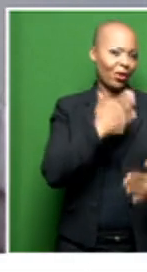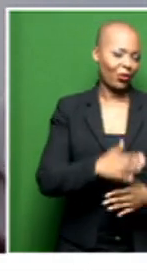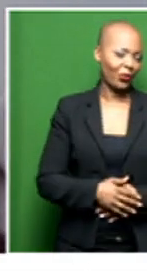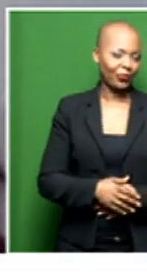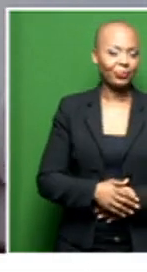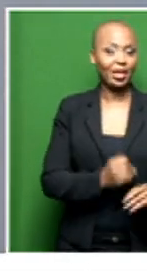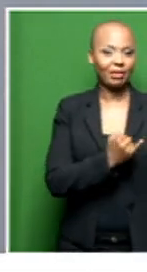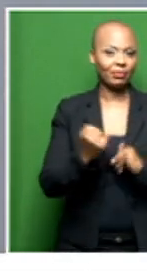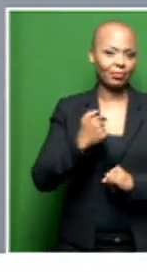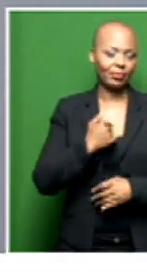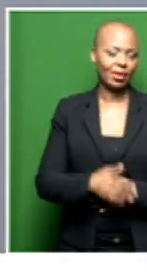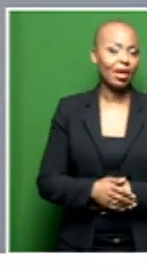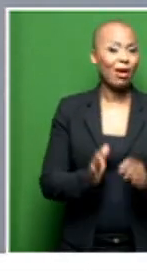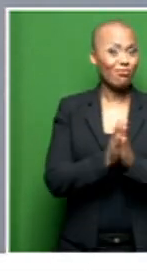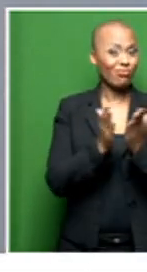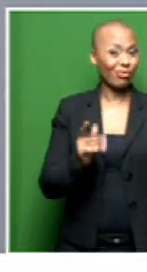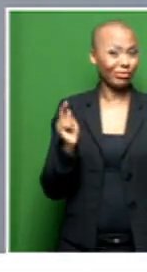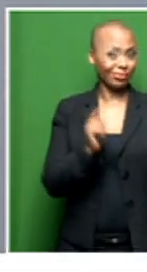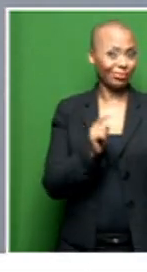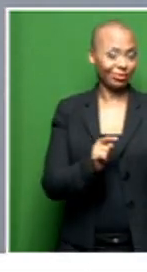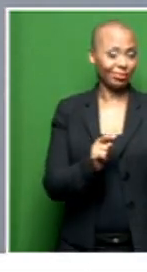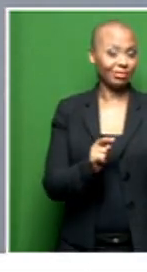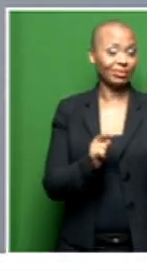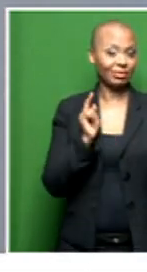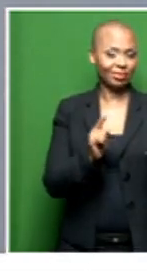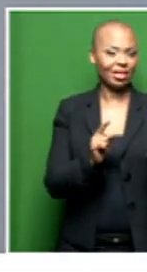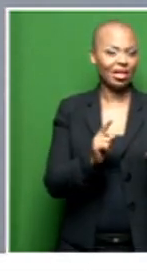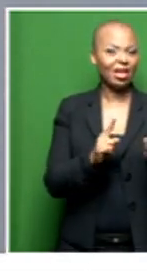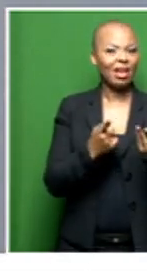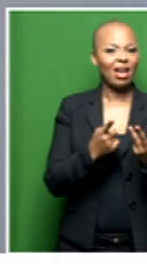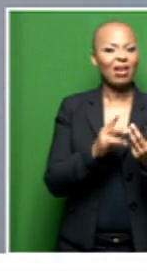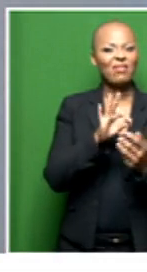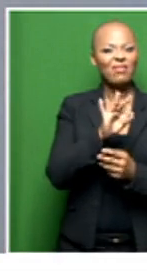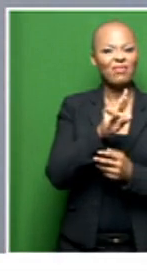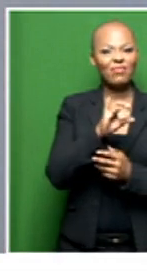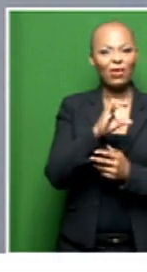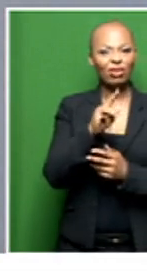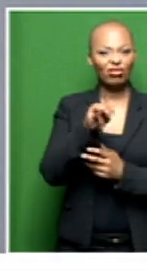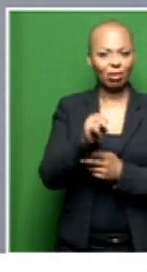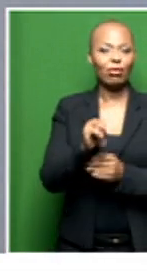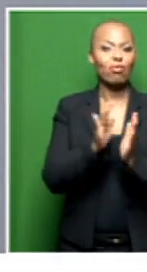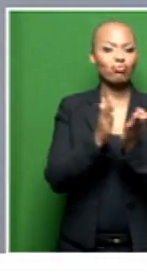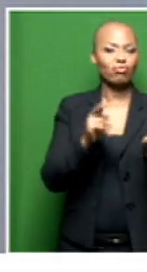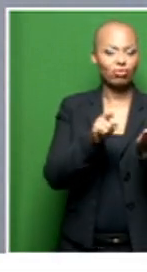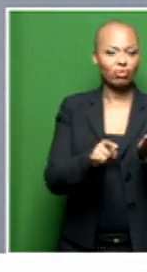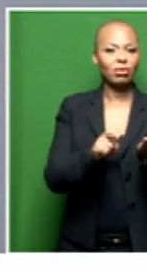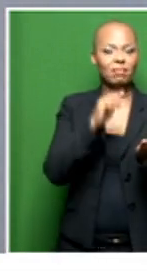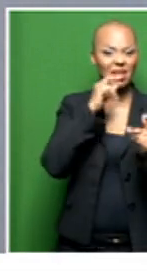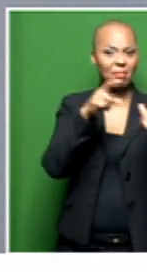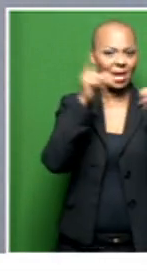having me. This book, while it's a fiction book and it tackles quite a big